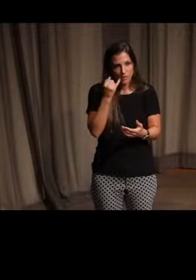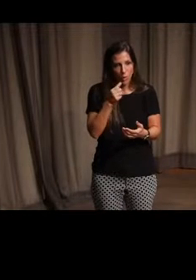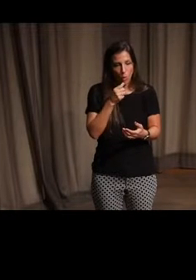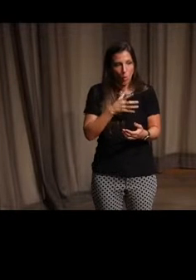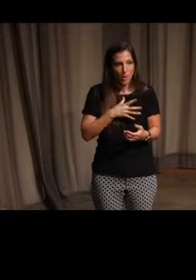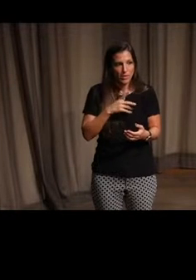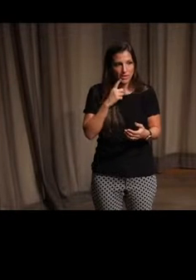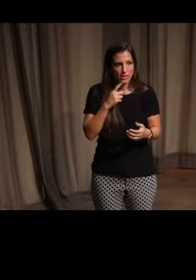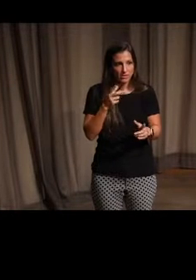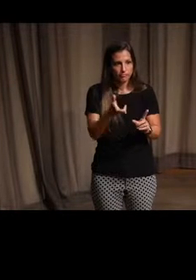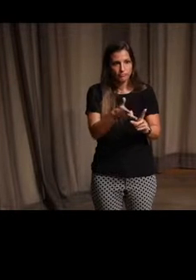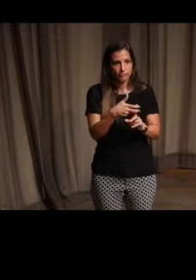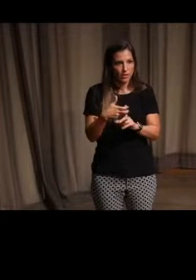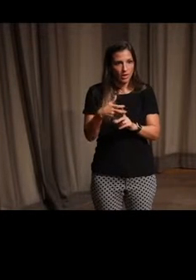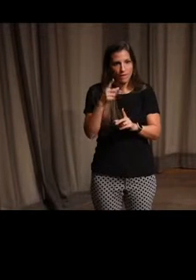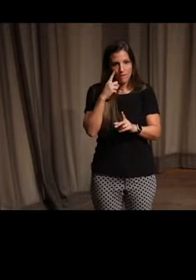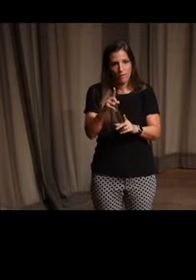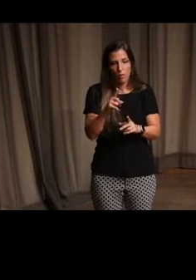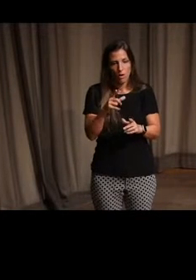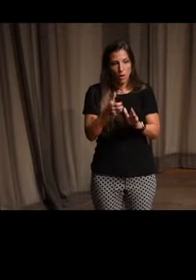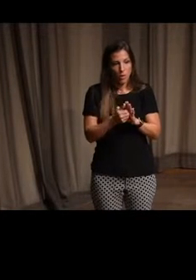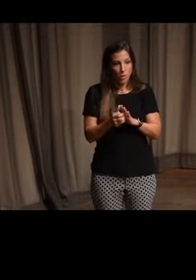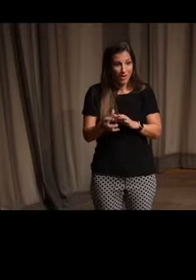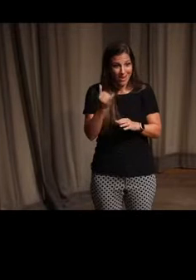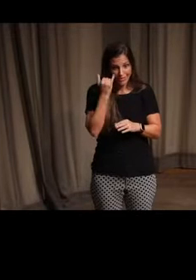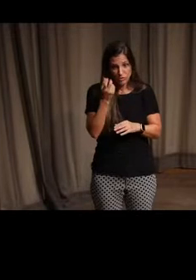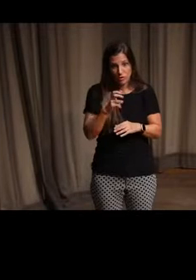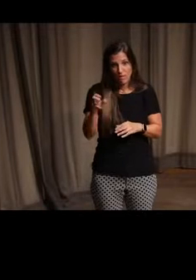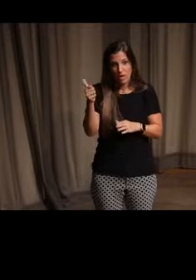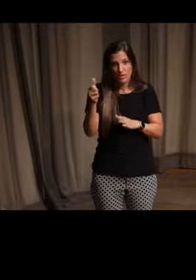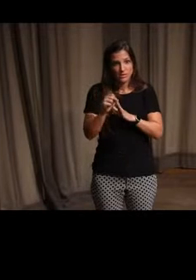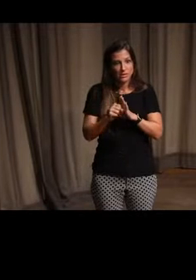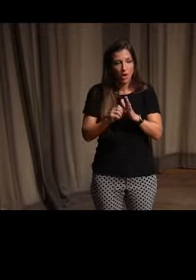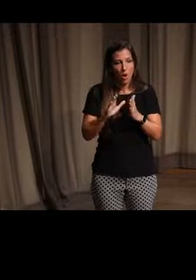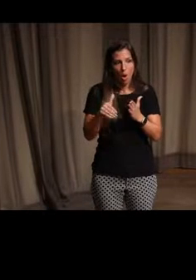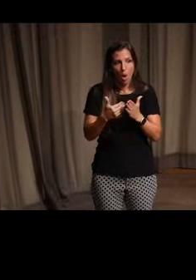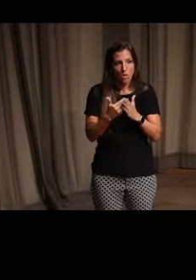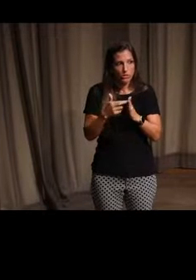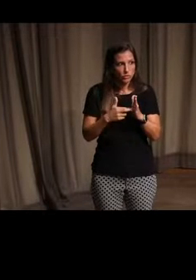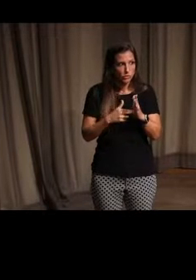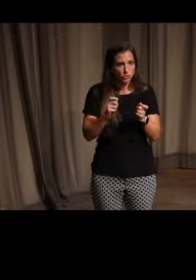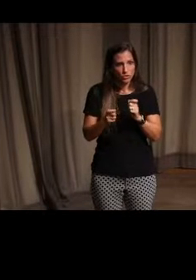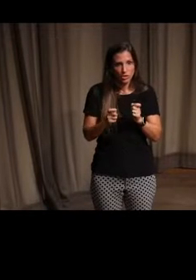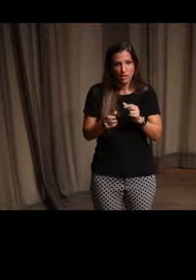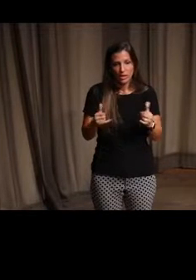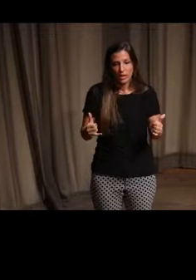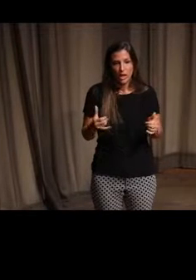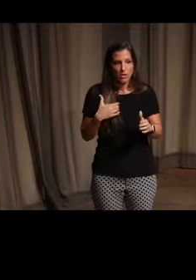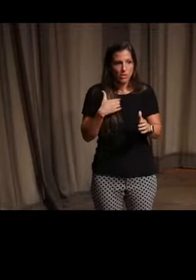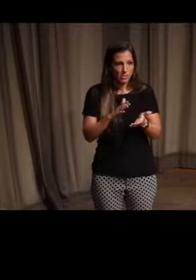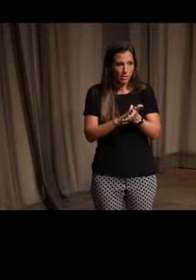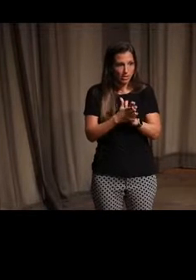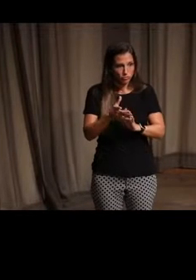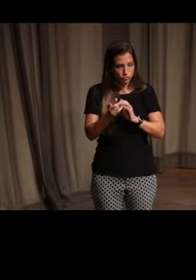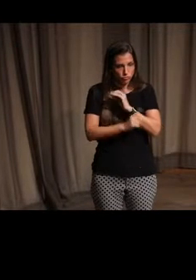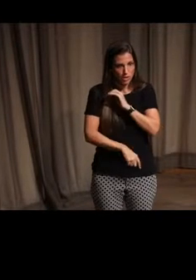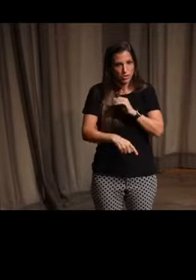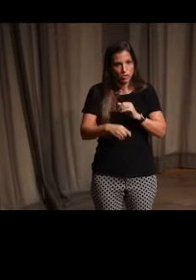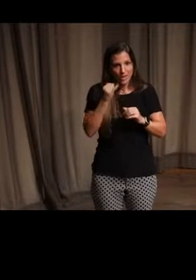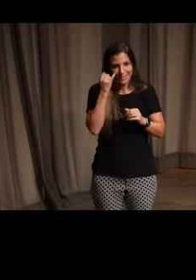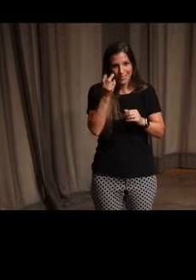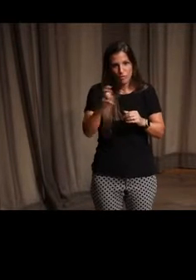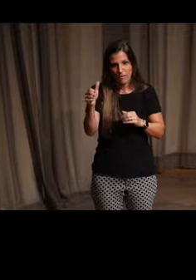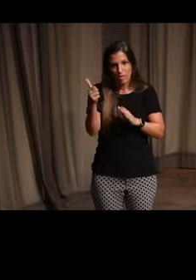is criminalized for abortion. If she travels out of state, all of those rules are changing right now too, where they're criminalizing women for traveling